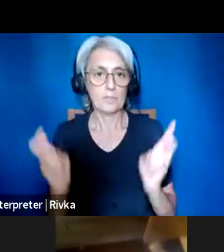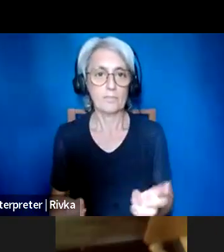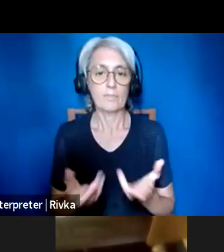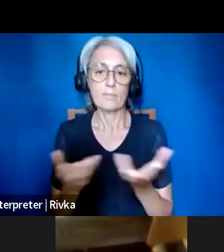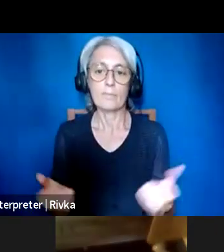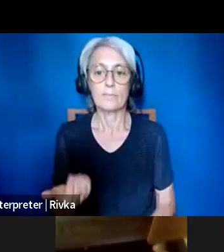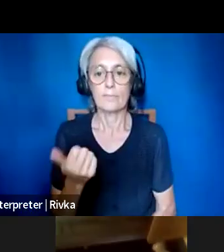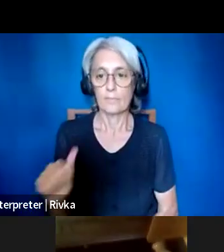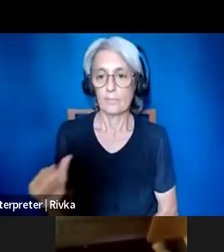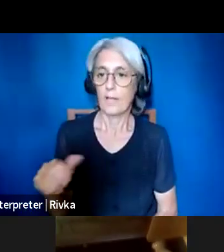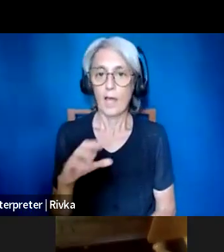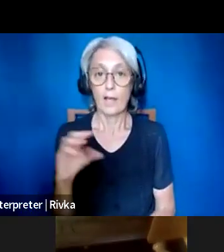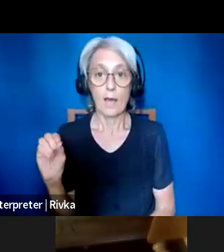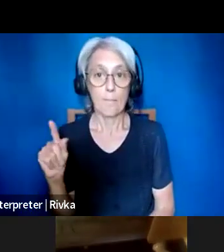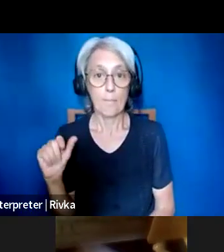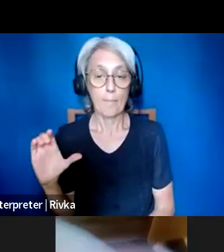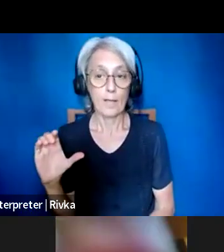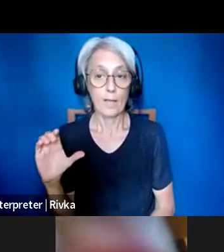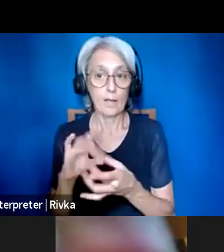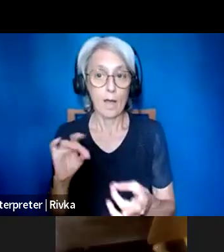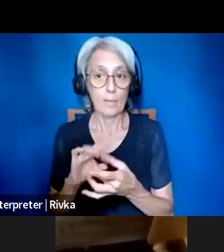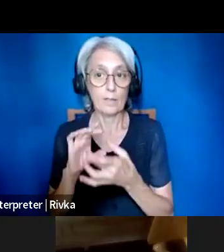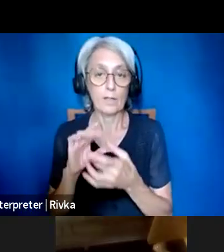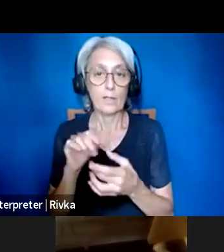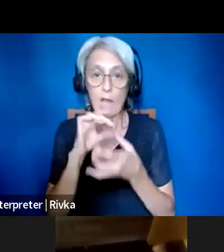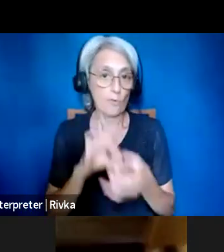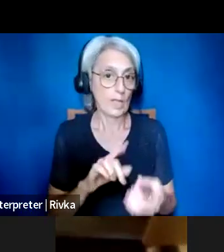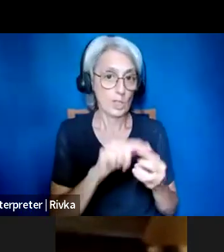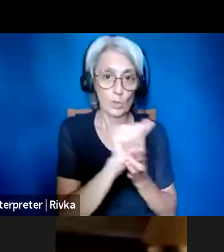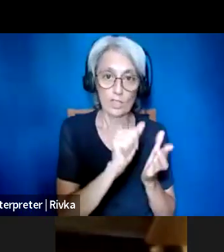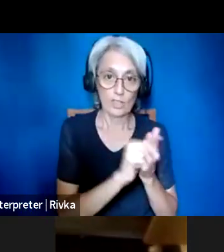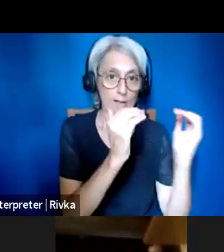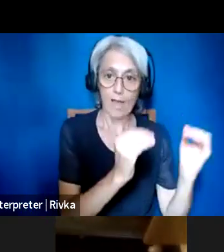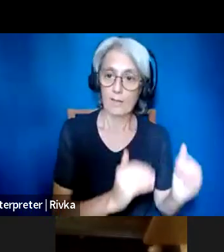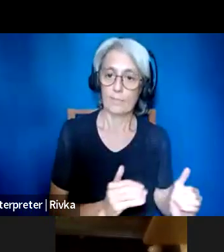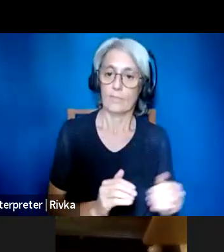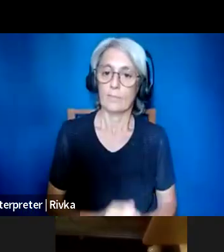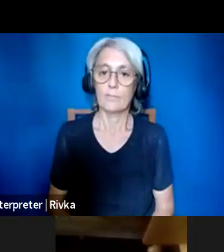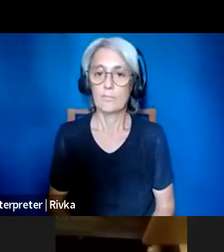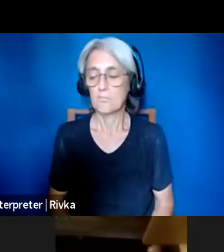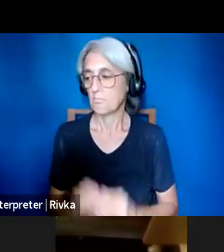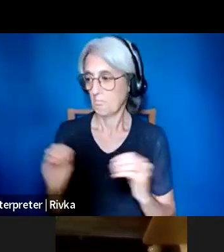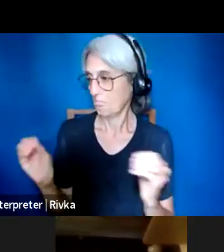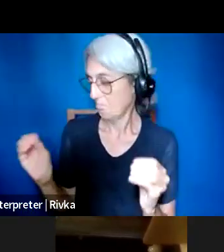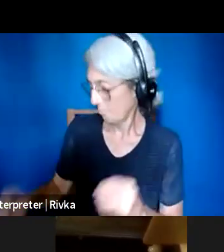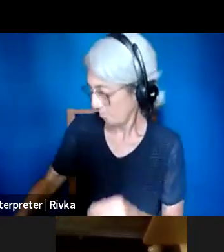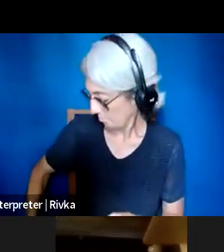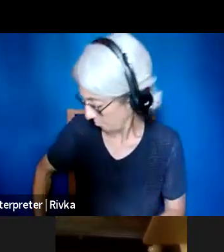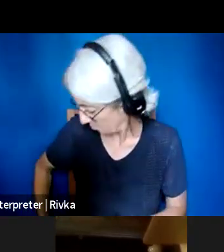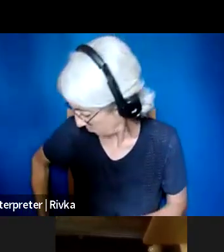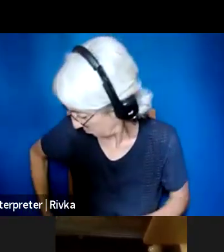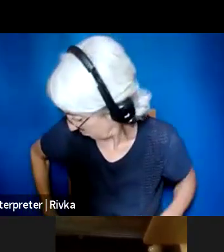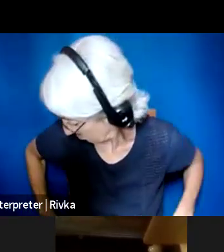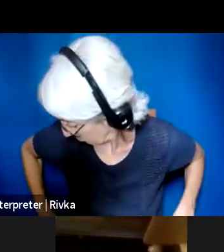Do we have any public comment on non-agenda items? Chair, I'm not seeing any request to comment at this time.